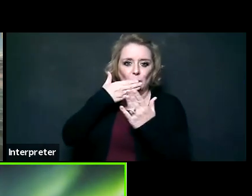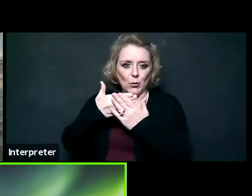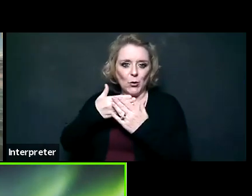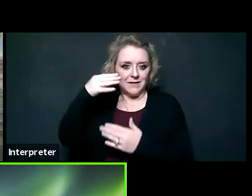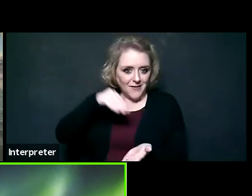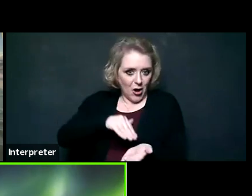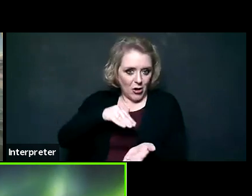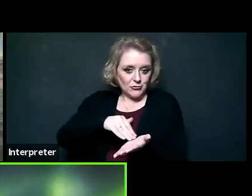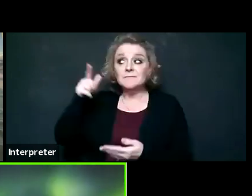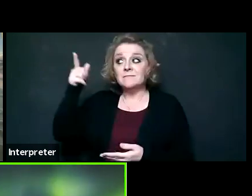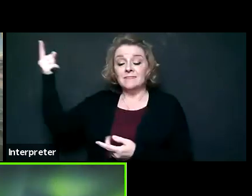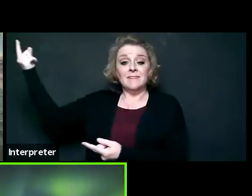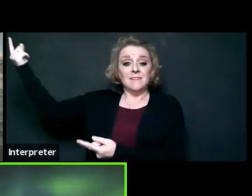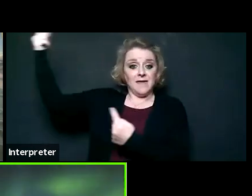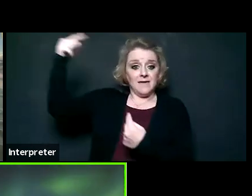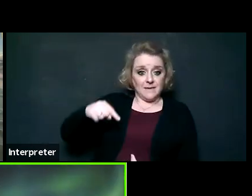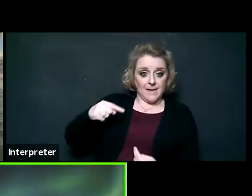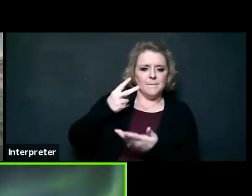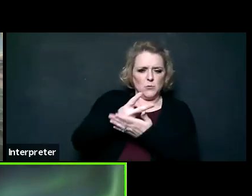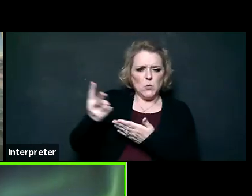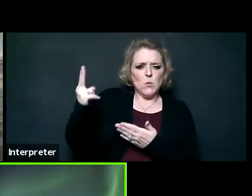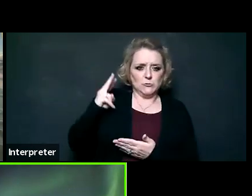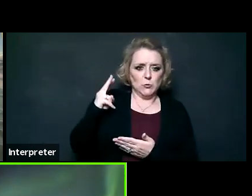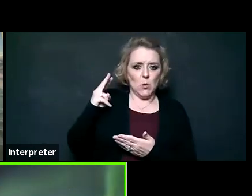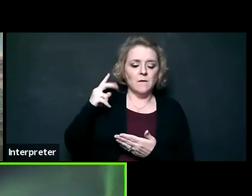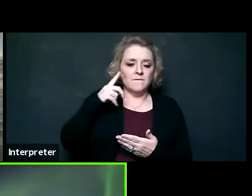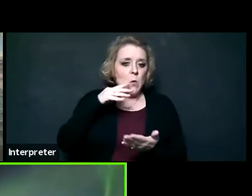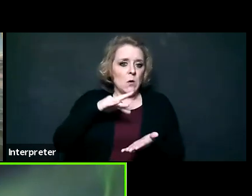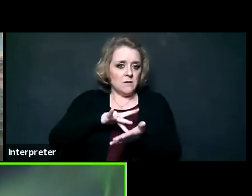here 2 weeks ago so they get some medical care. When they came